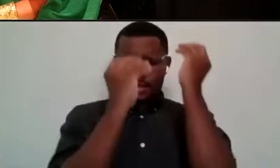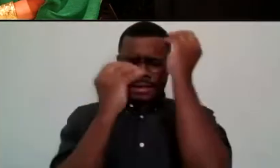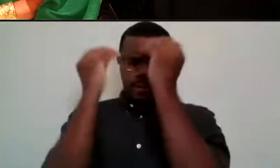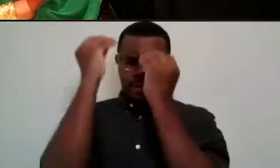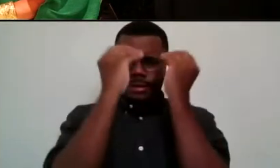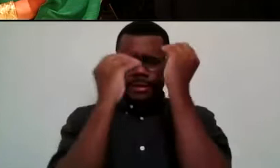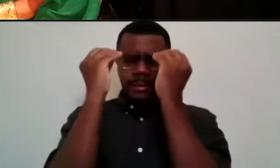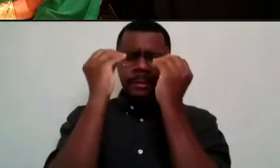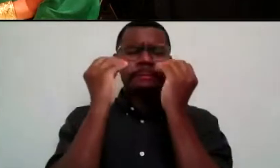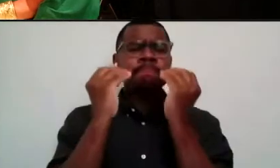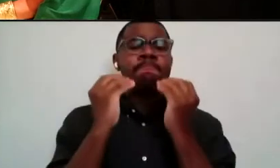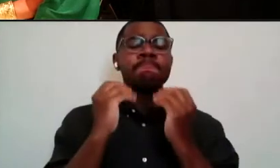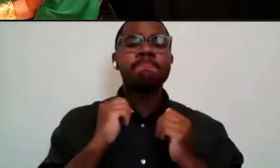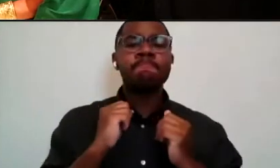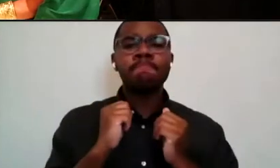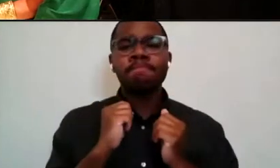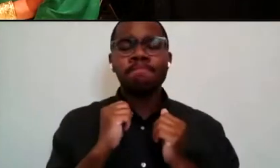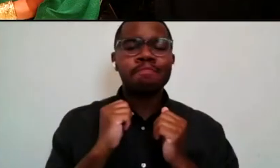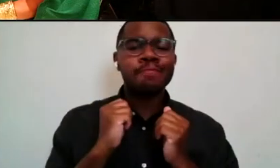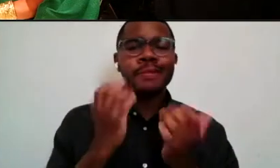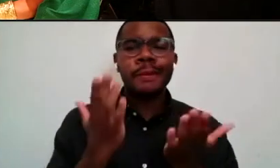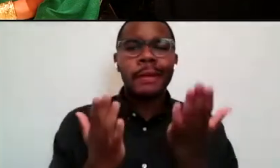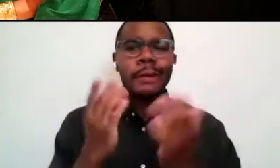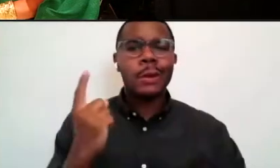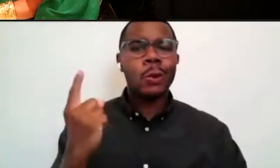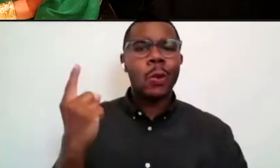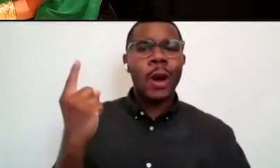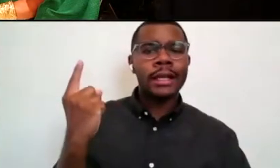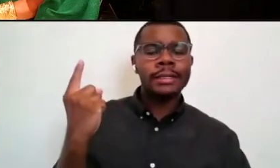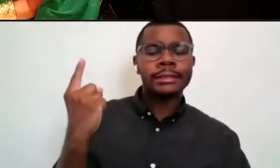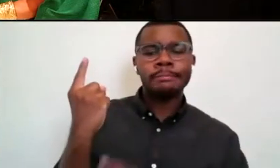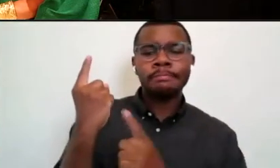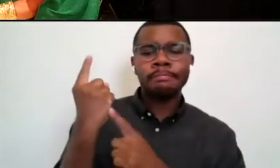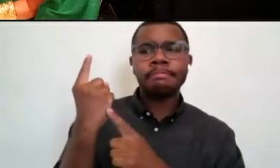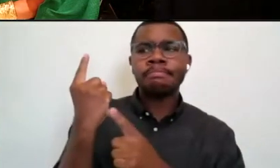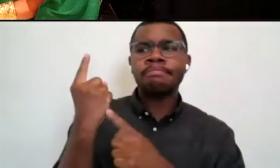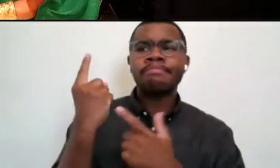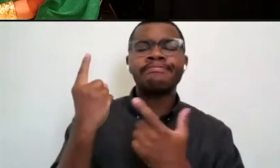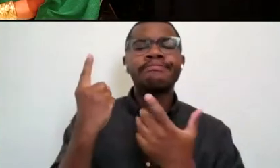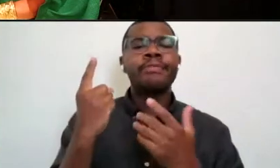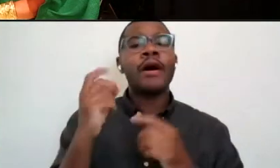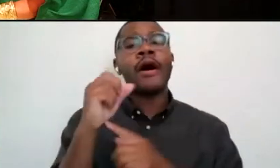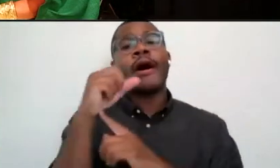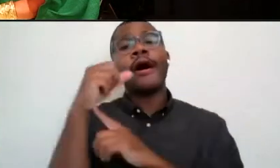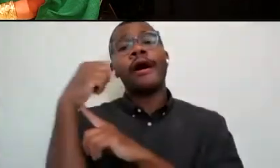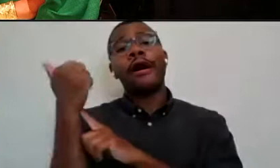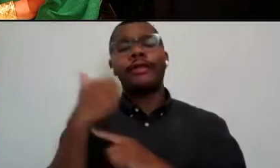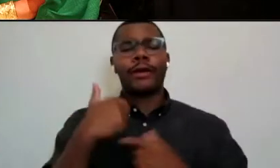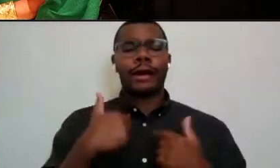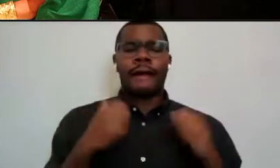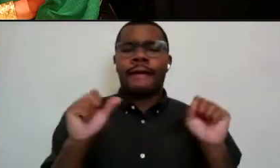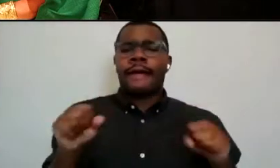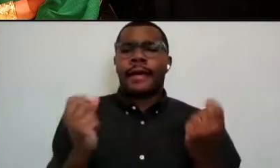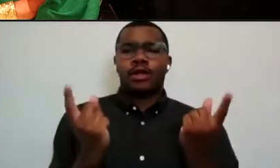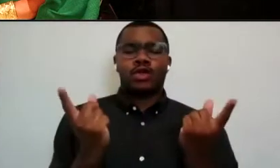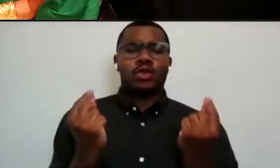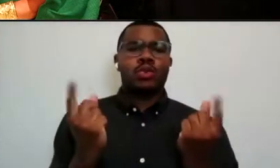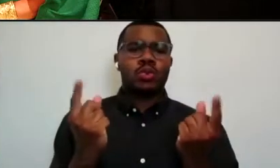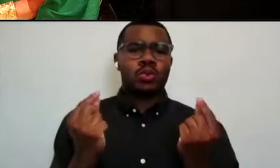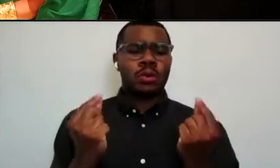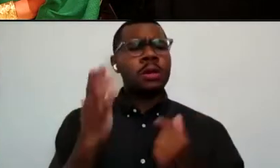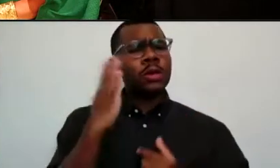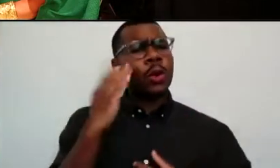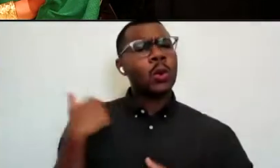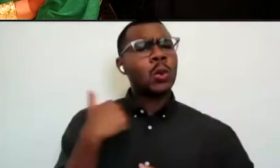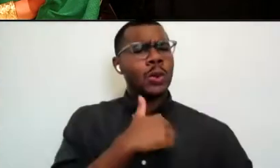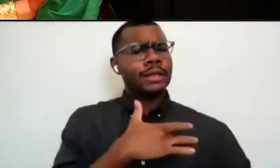like one additional step, one next action. What's the next thing for you, wherever you're starting